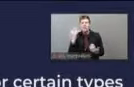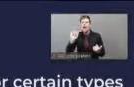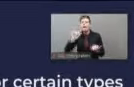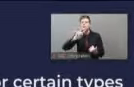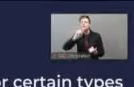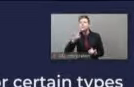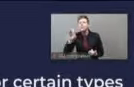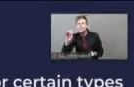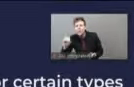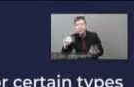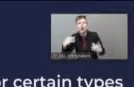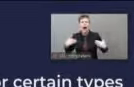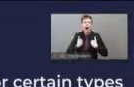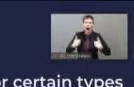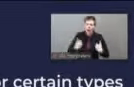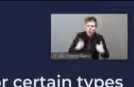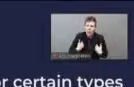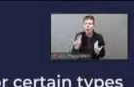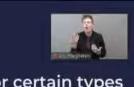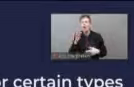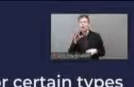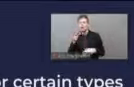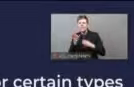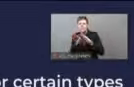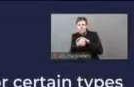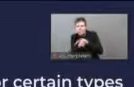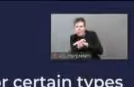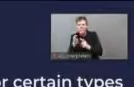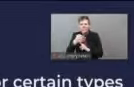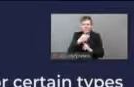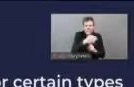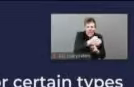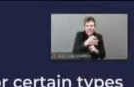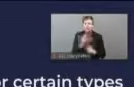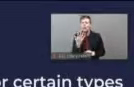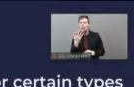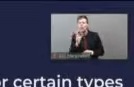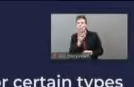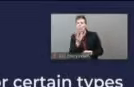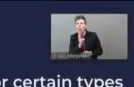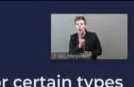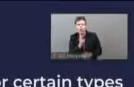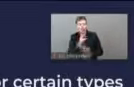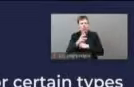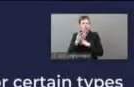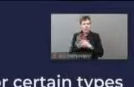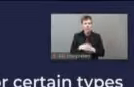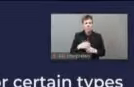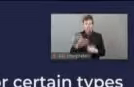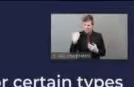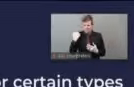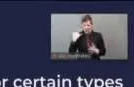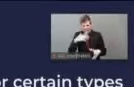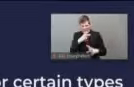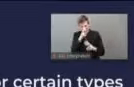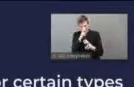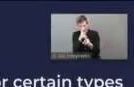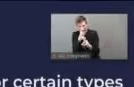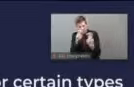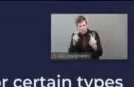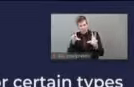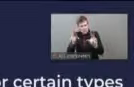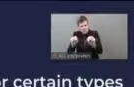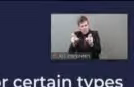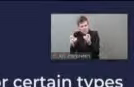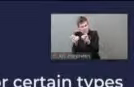highly restricted in all colors. Today, based on how well we're doing, you can now do